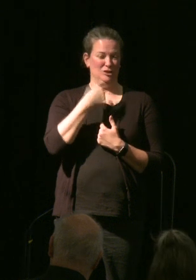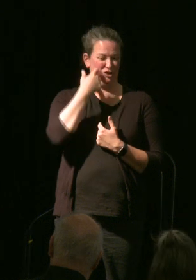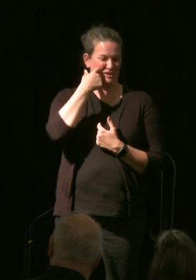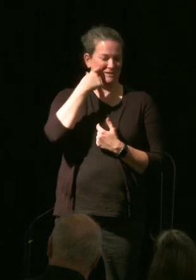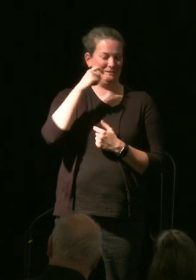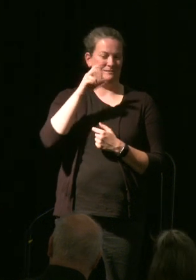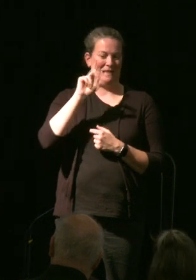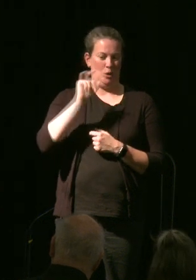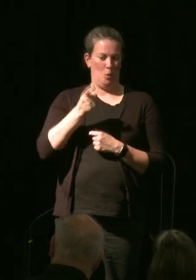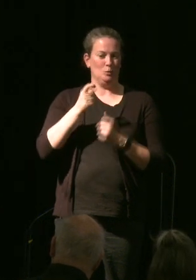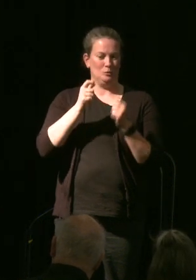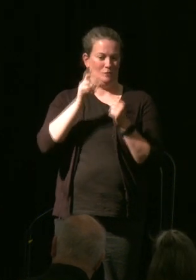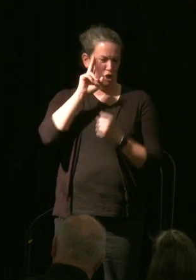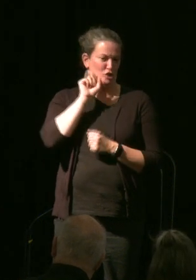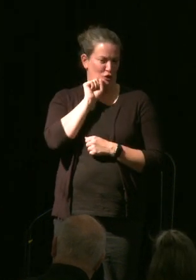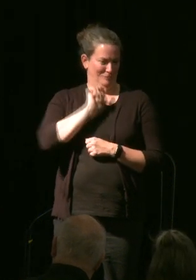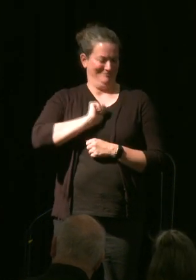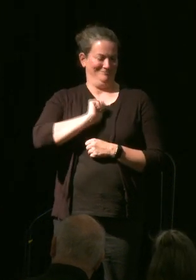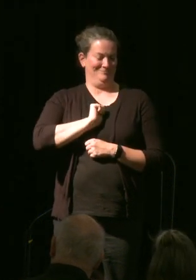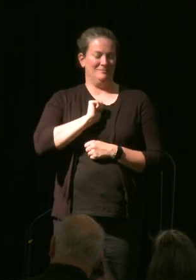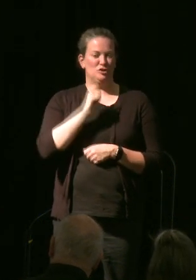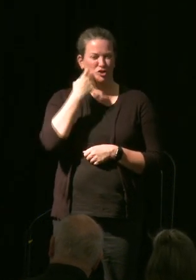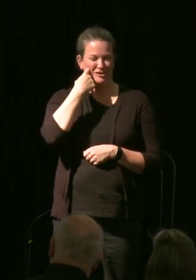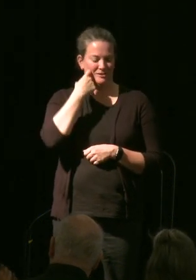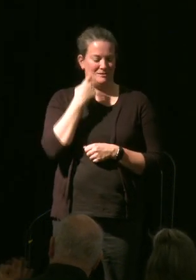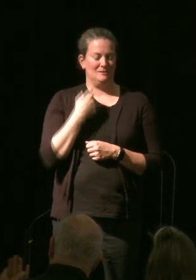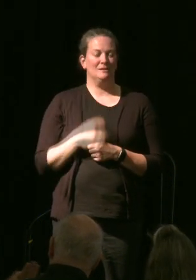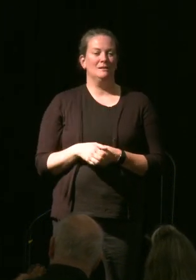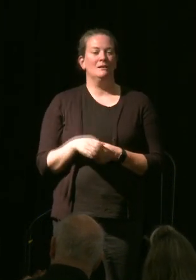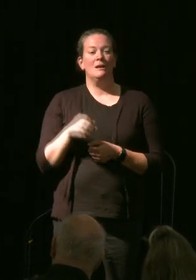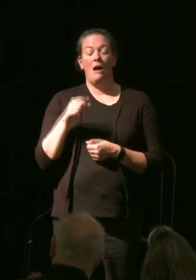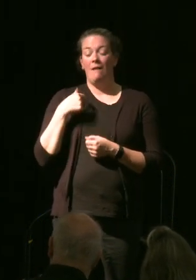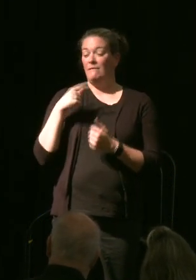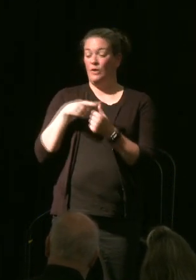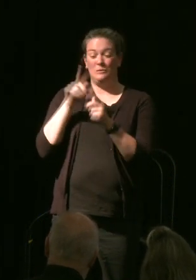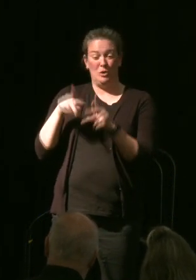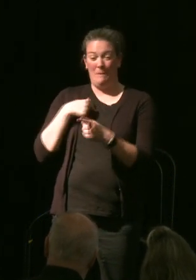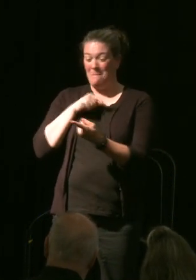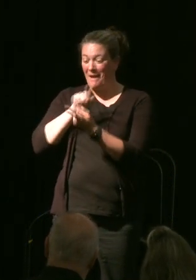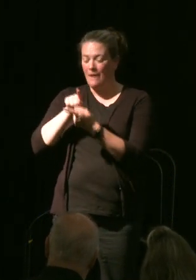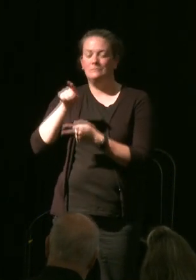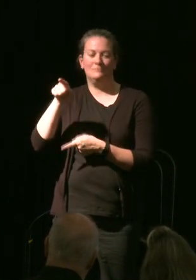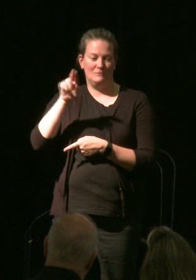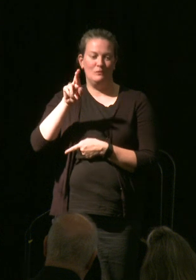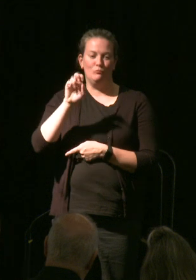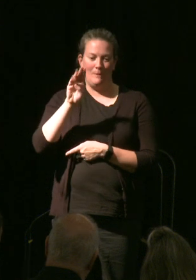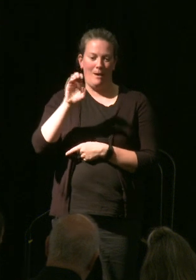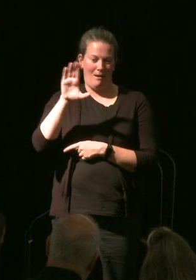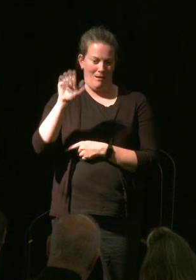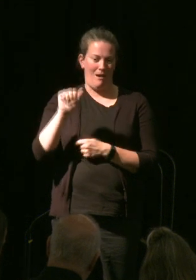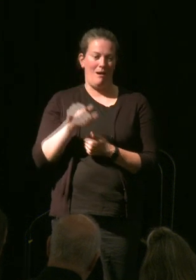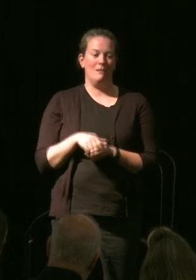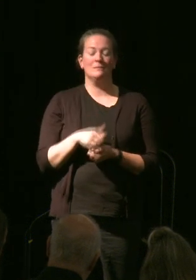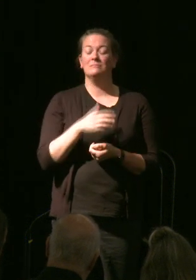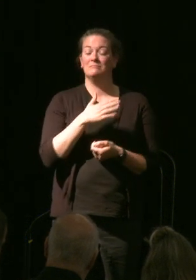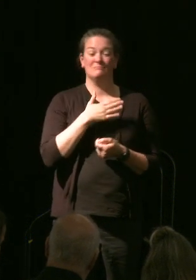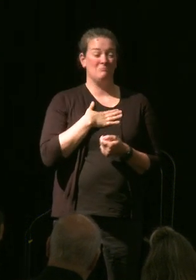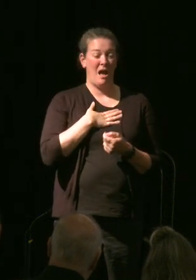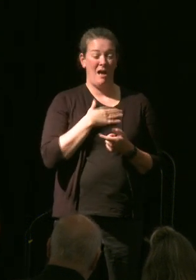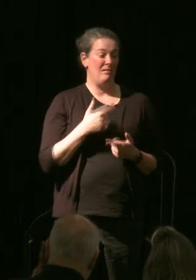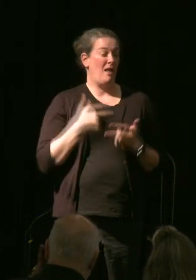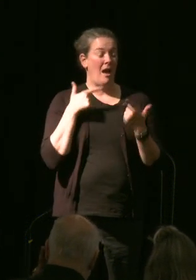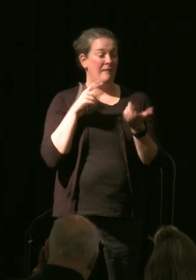met in the community. I have good days and I have bad days, but with the help of my wife, parents, family, and especially